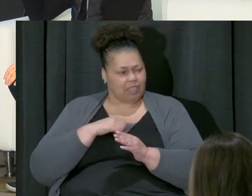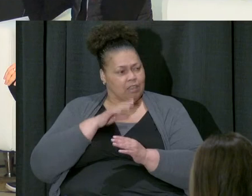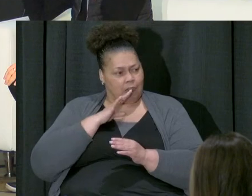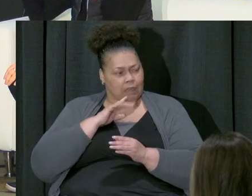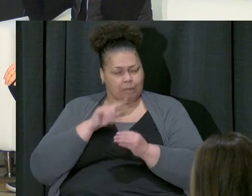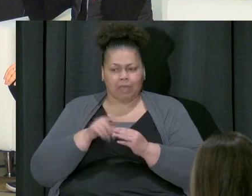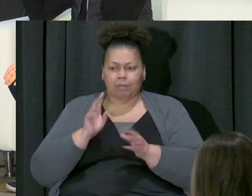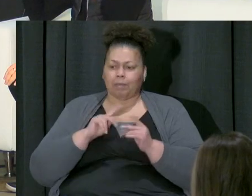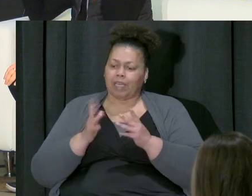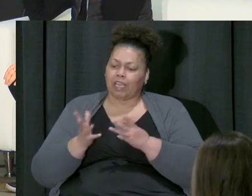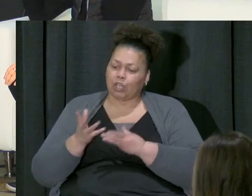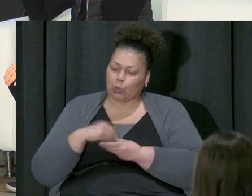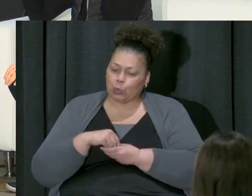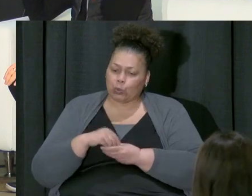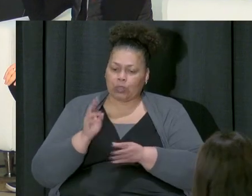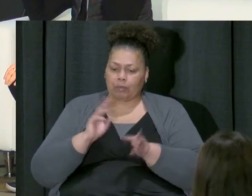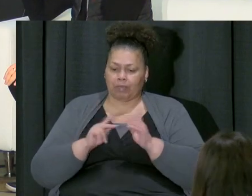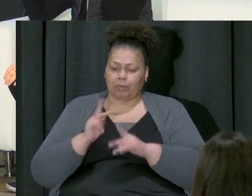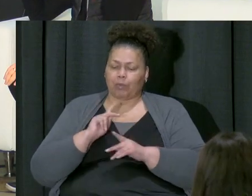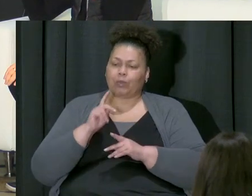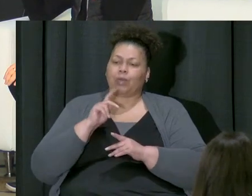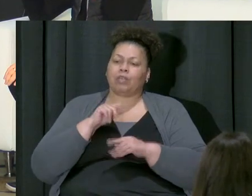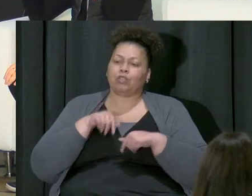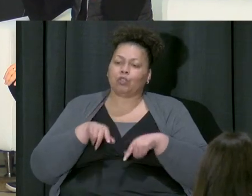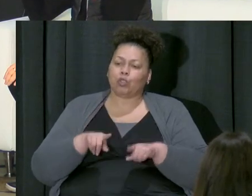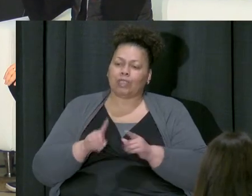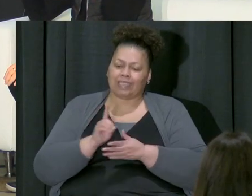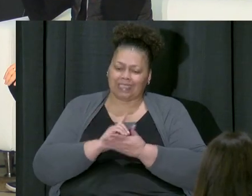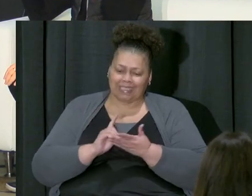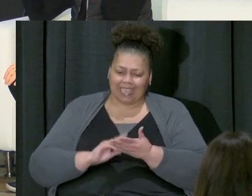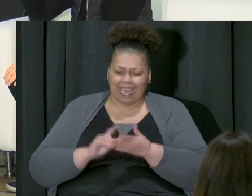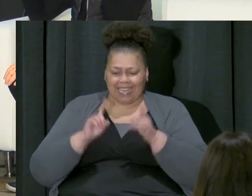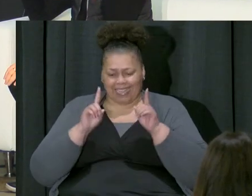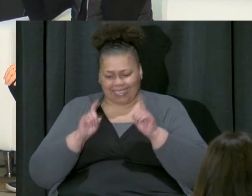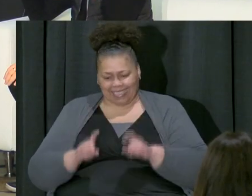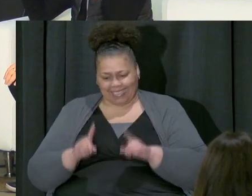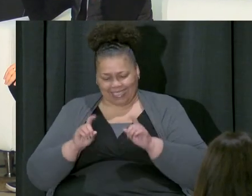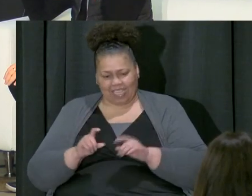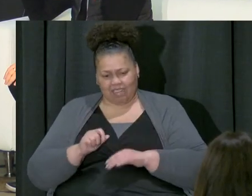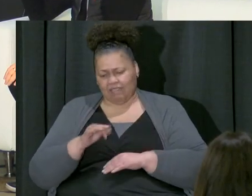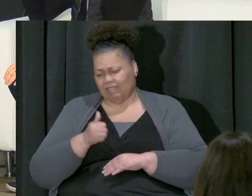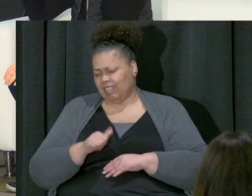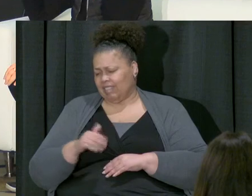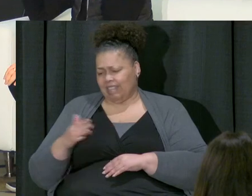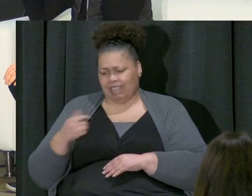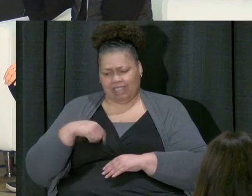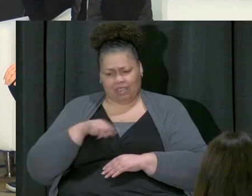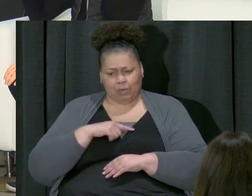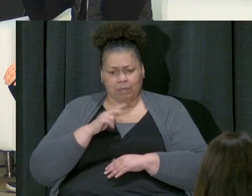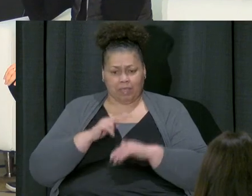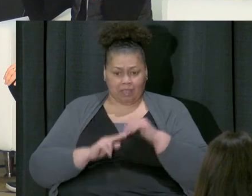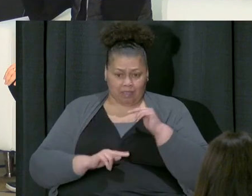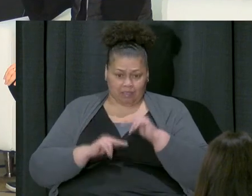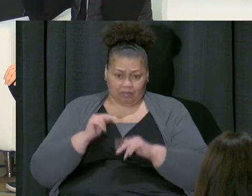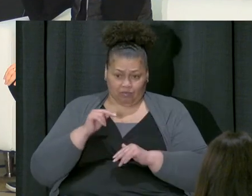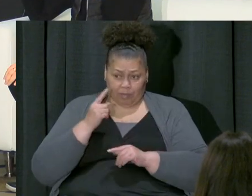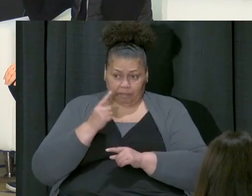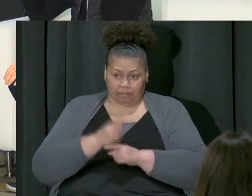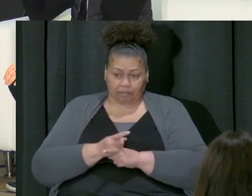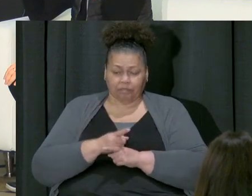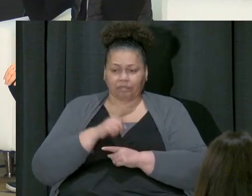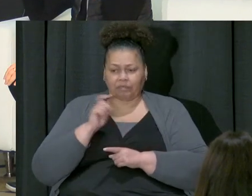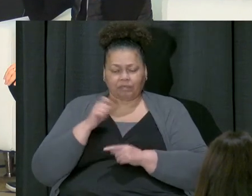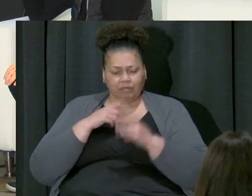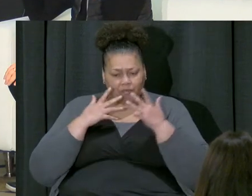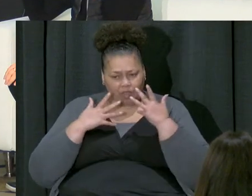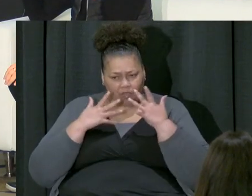inclusion of people with disabilities in the design, in the development, and in the testing of anything that we build, right? Because there unfortunately has